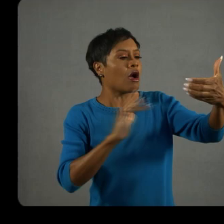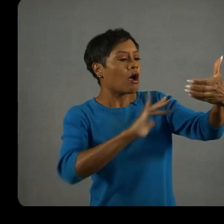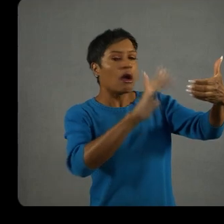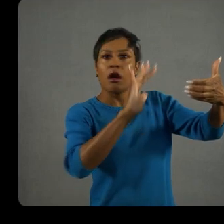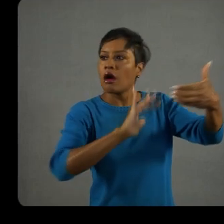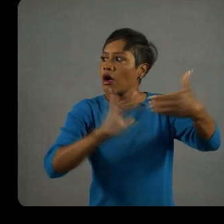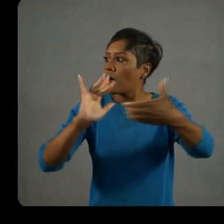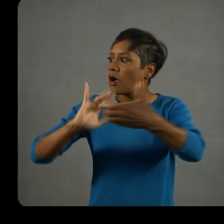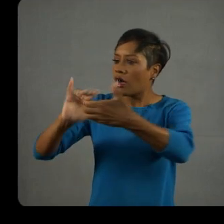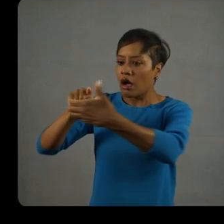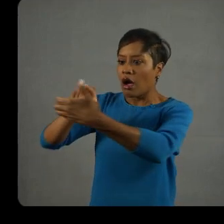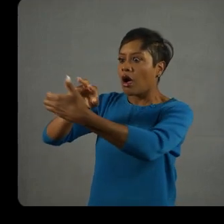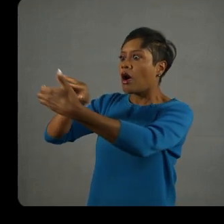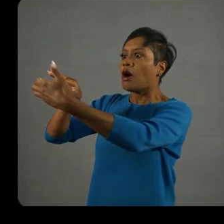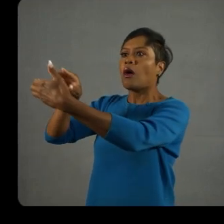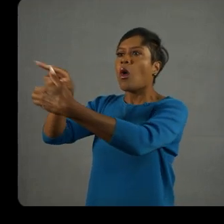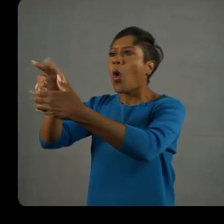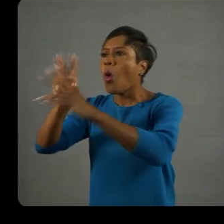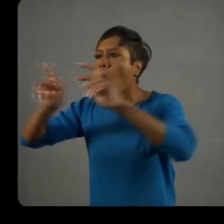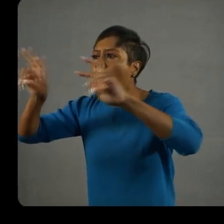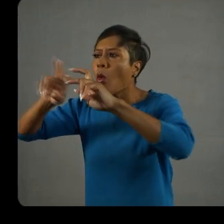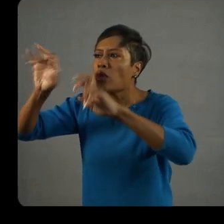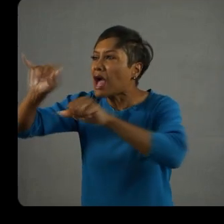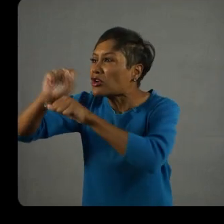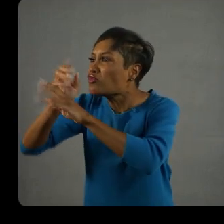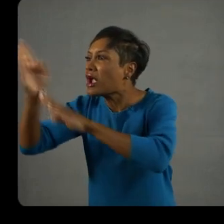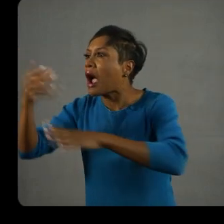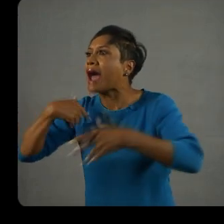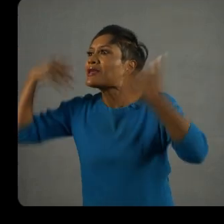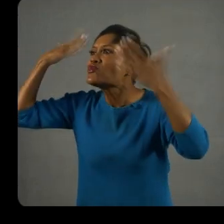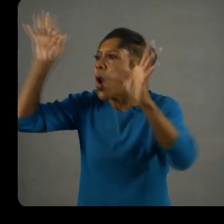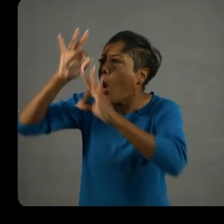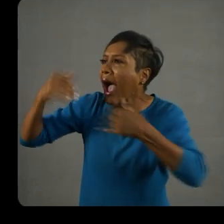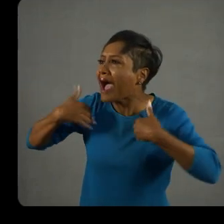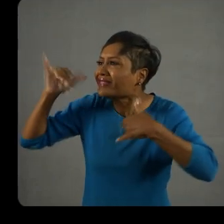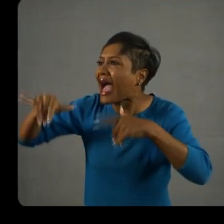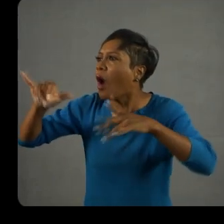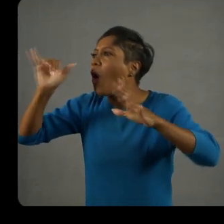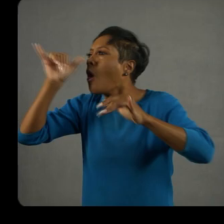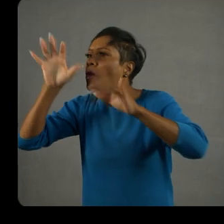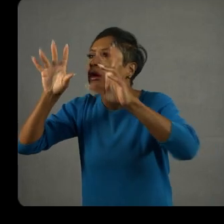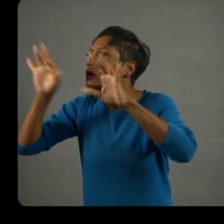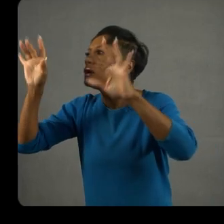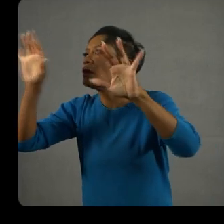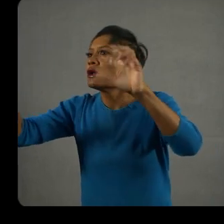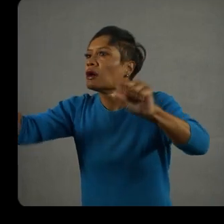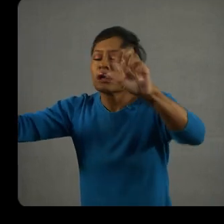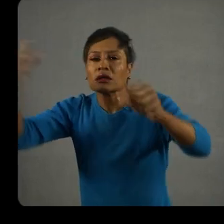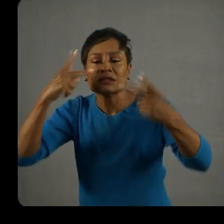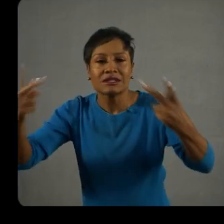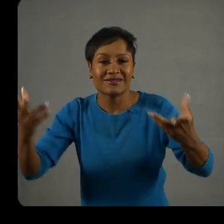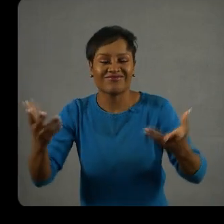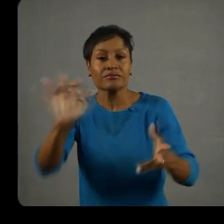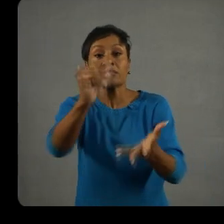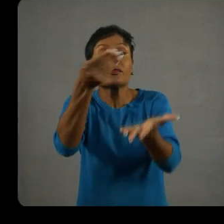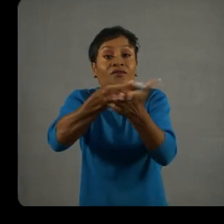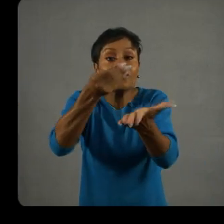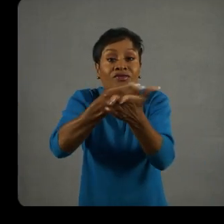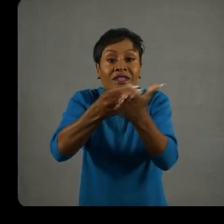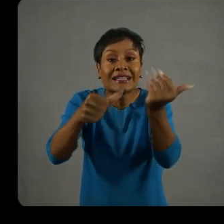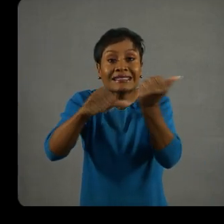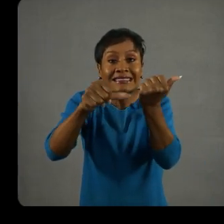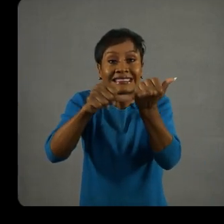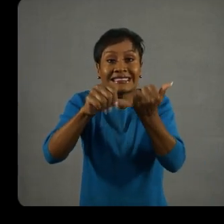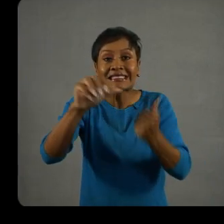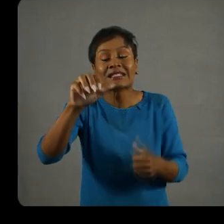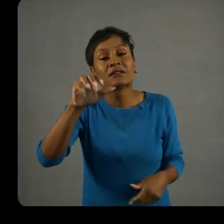you explore a career that you might not have access to. But even other things like financial aid. A lot of students